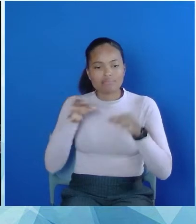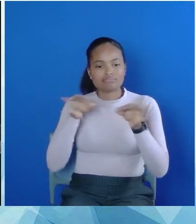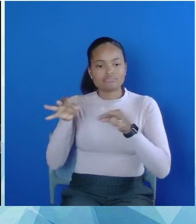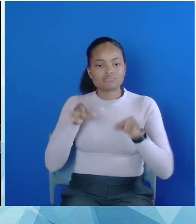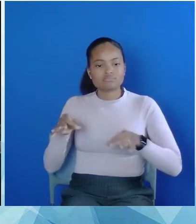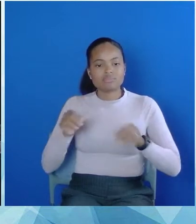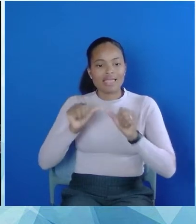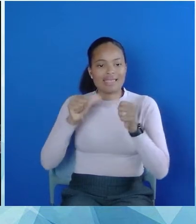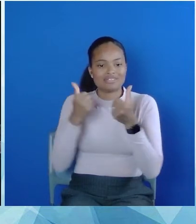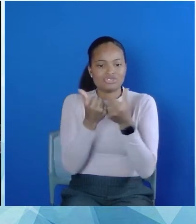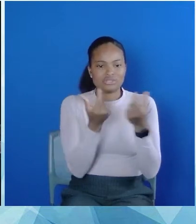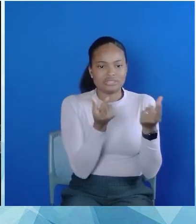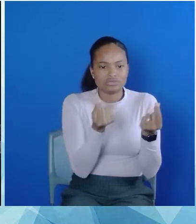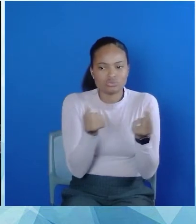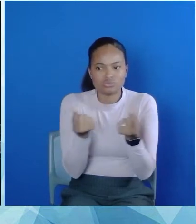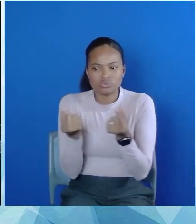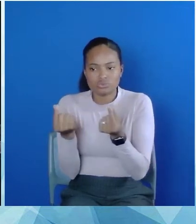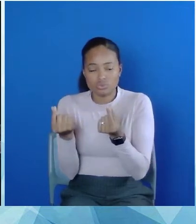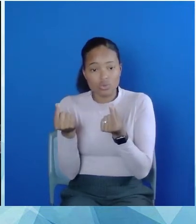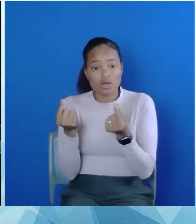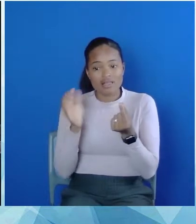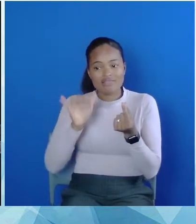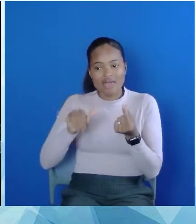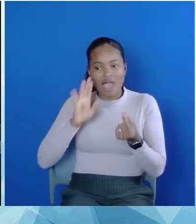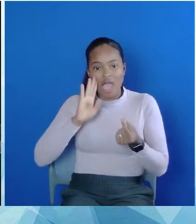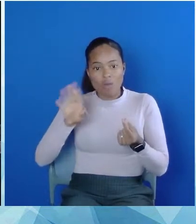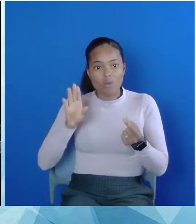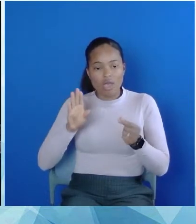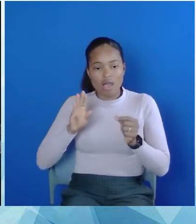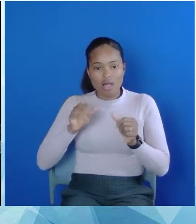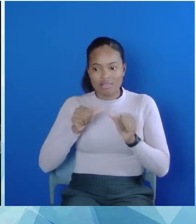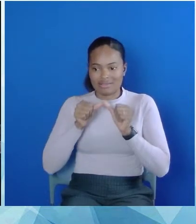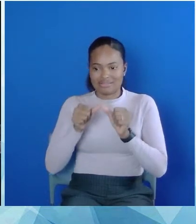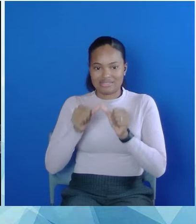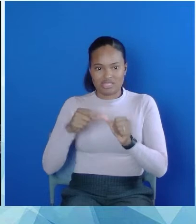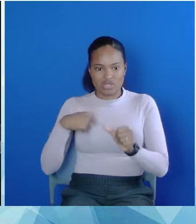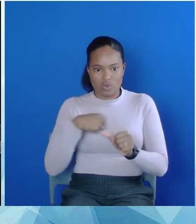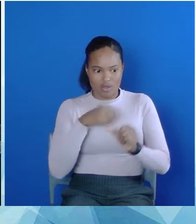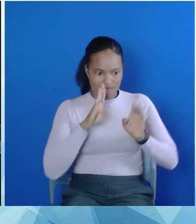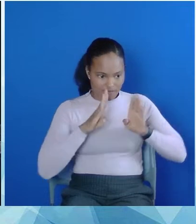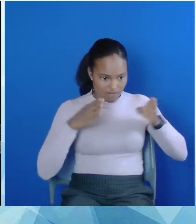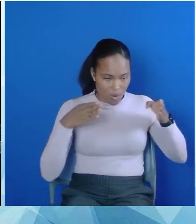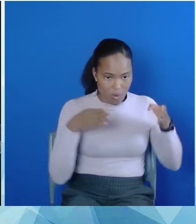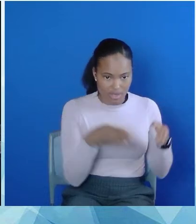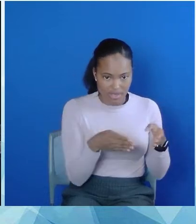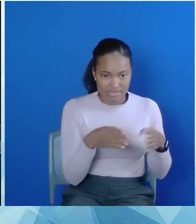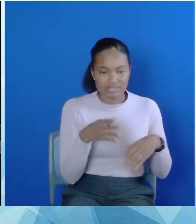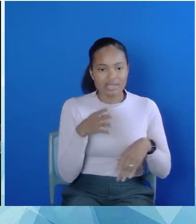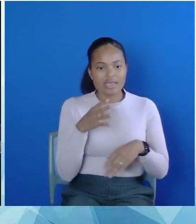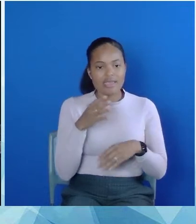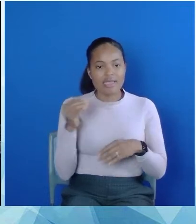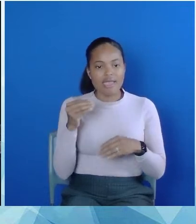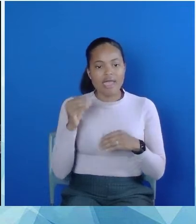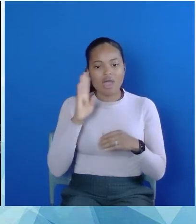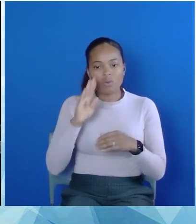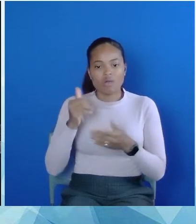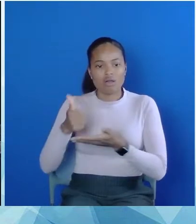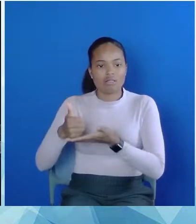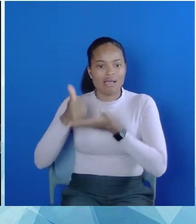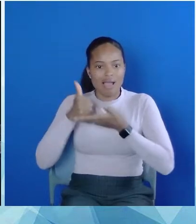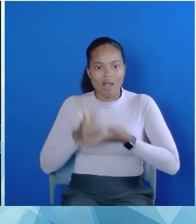It serves to keep us focused. It serves to keep us going in that direction once we lay this foundation.